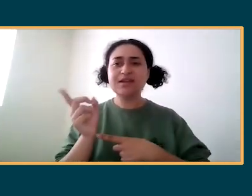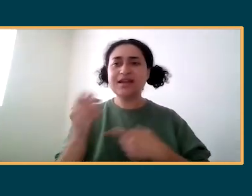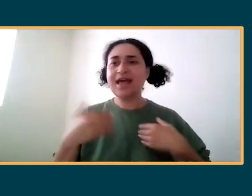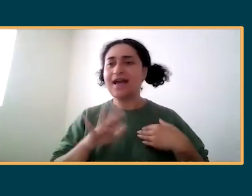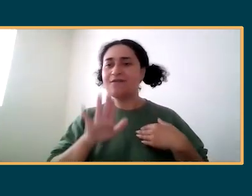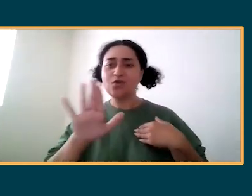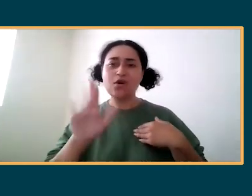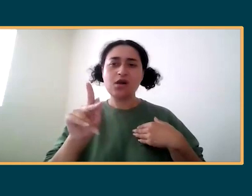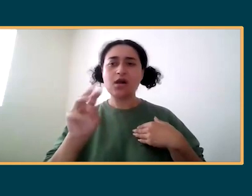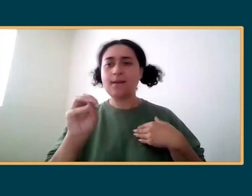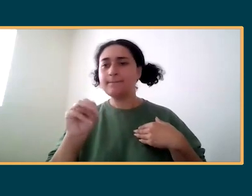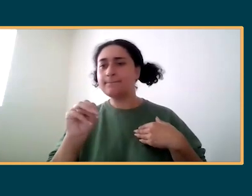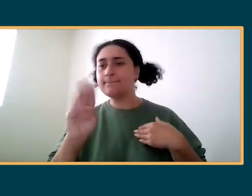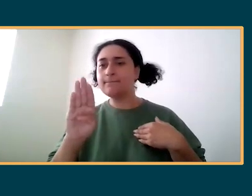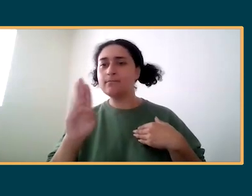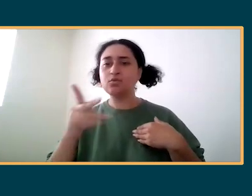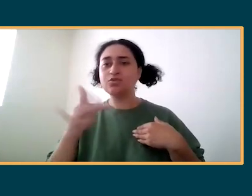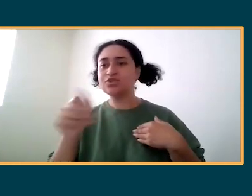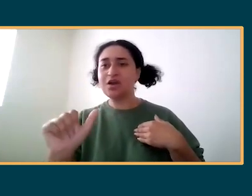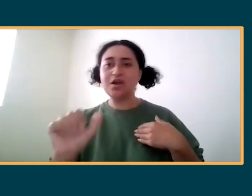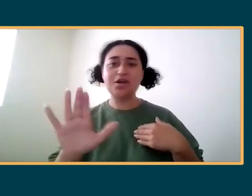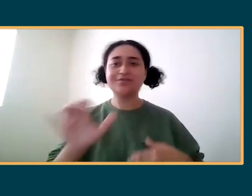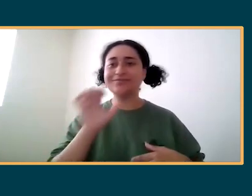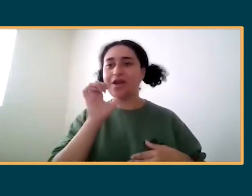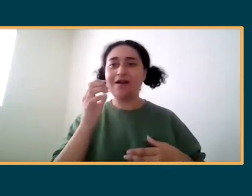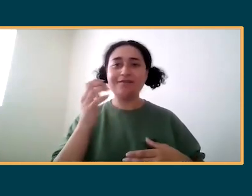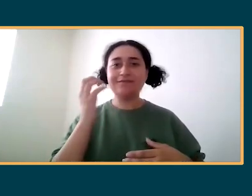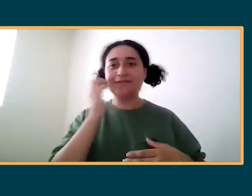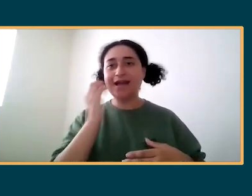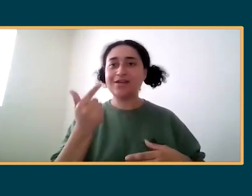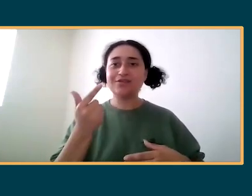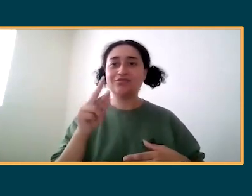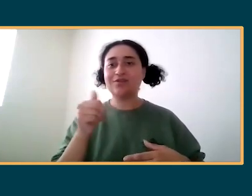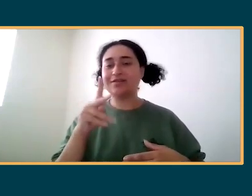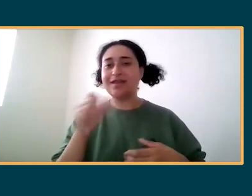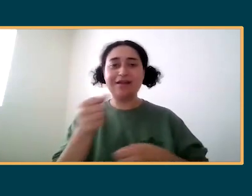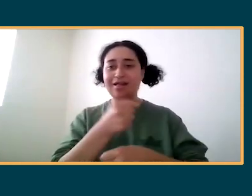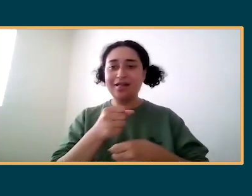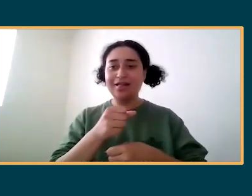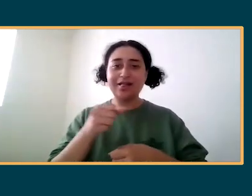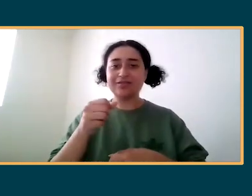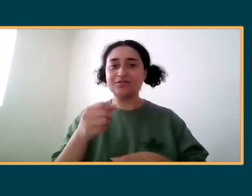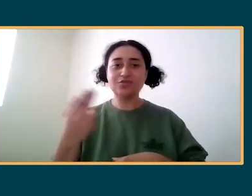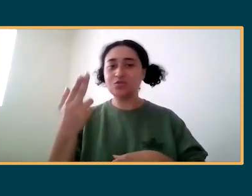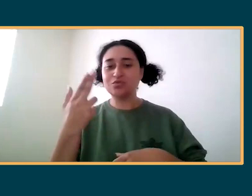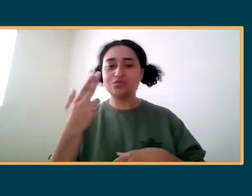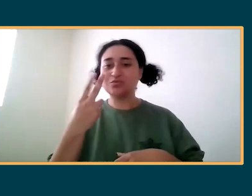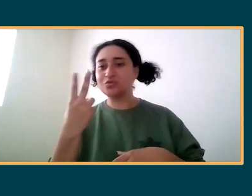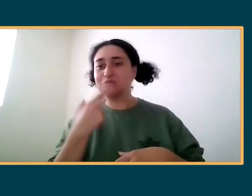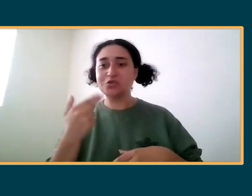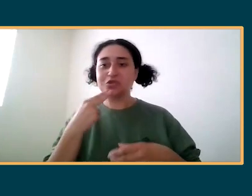a moment and grab your kombucha, your non-fat grande espresso